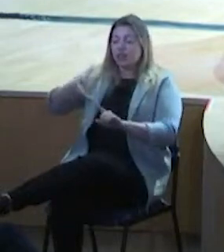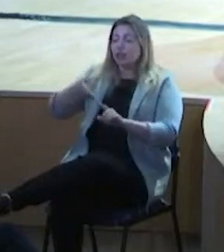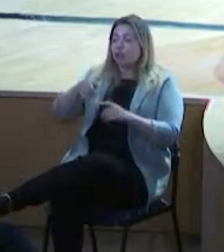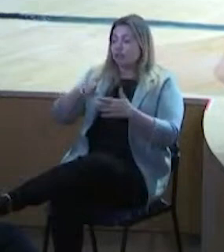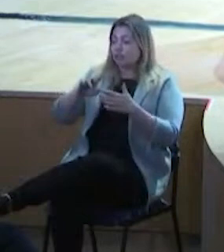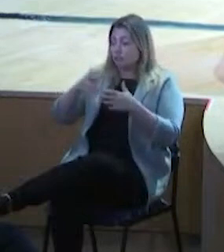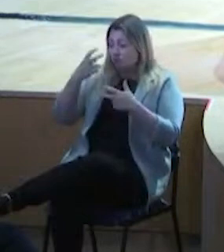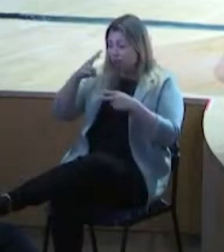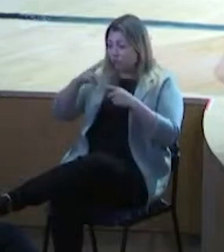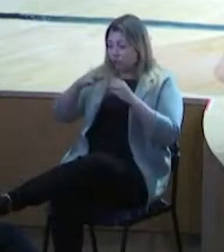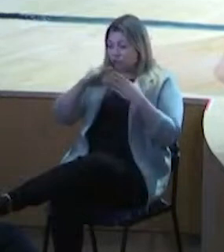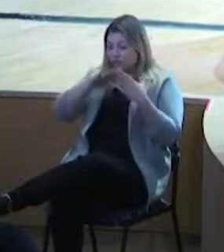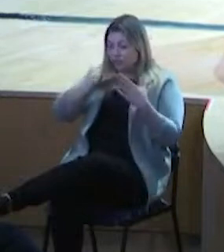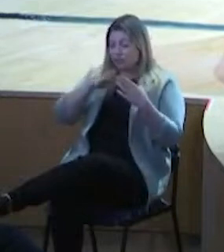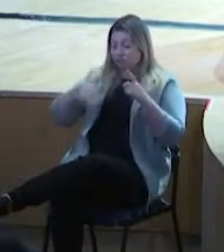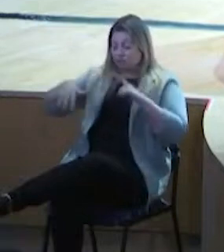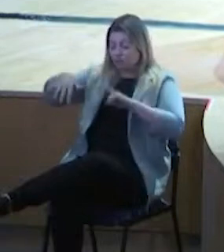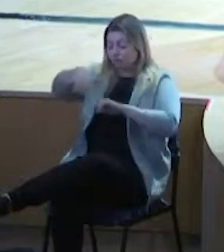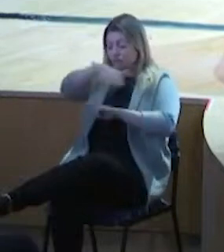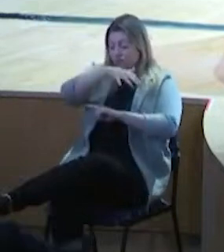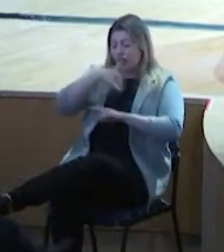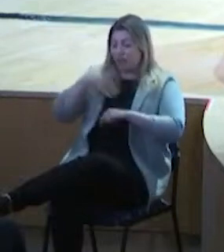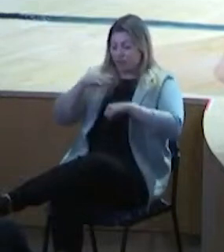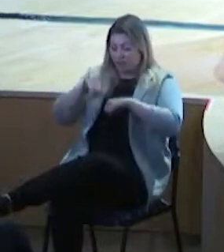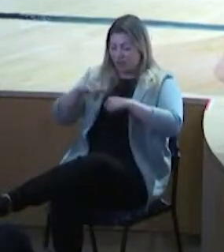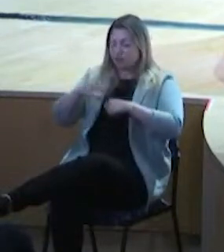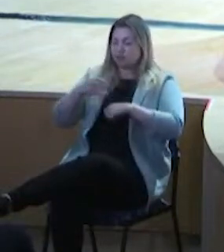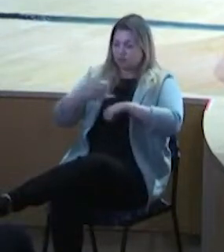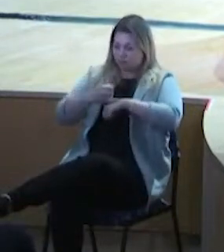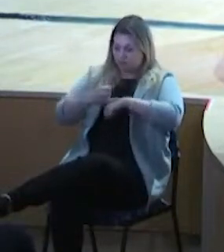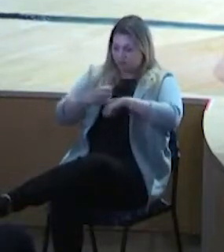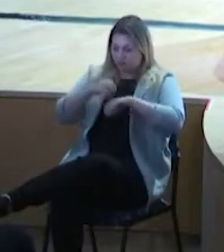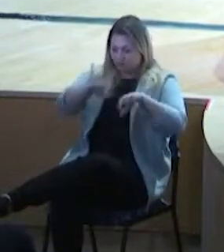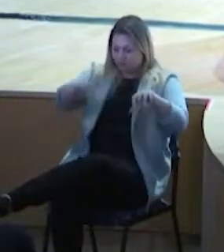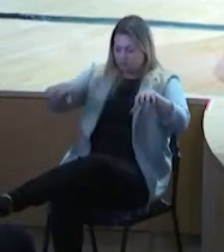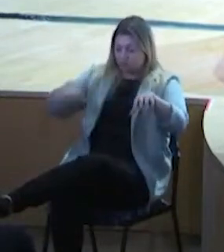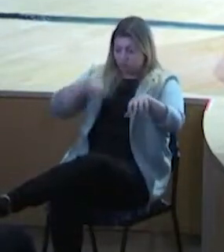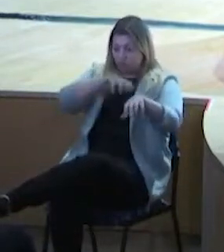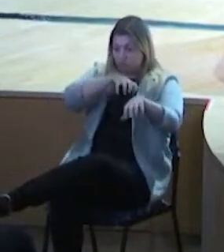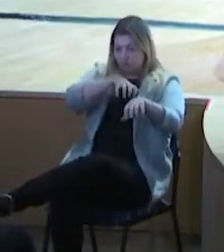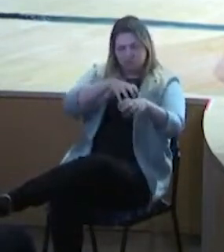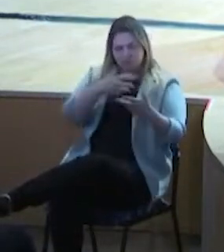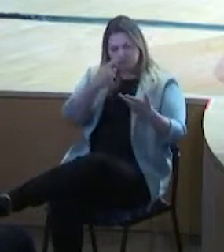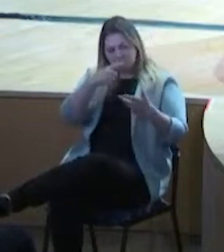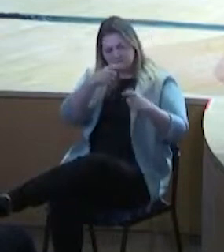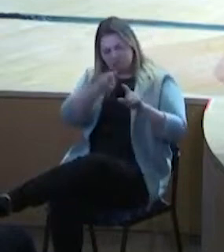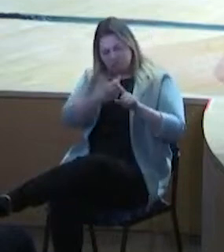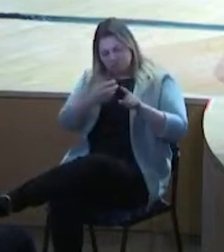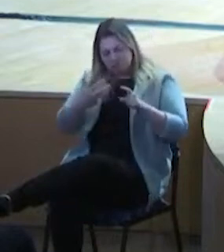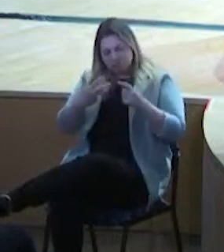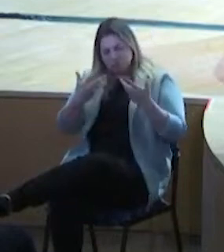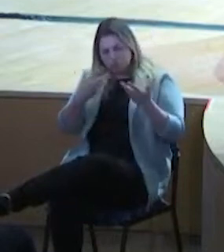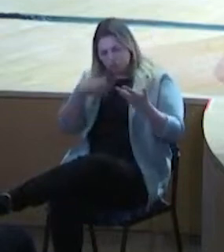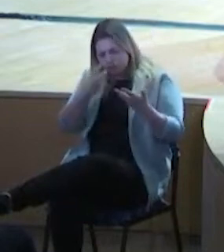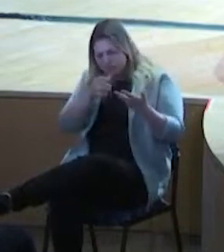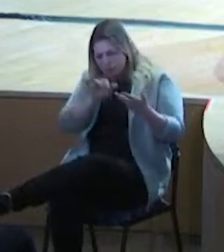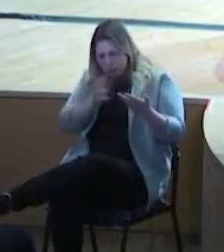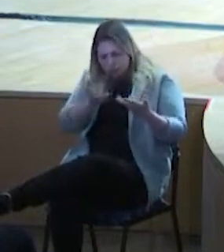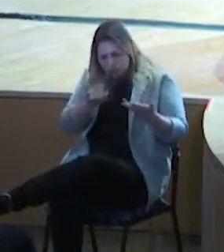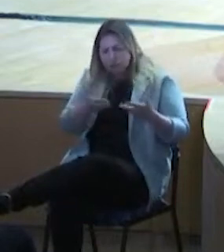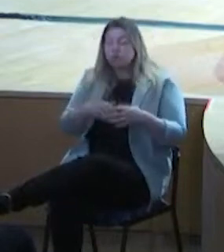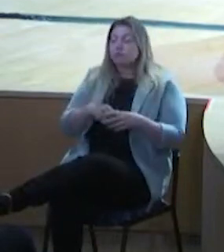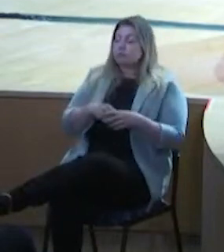was surrounded by the chinampas. Yeah. Could you talk about kind of what that might have looked like and how that fed the people there?